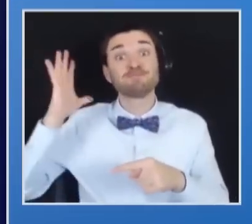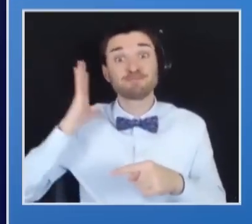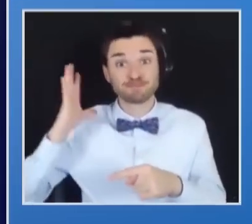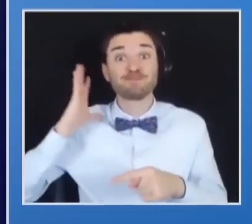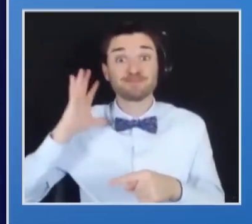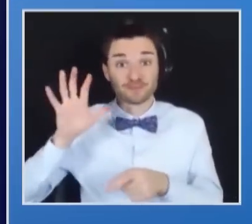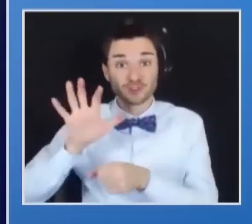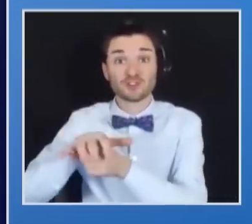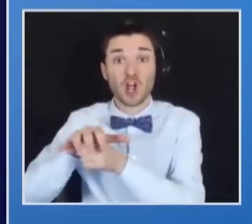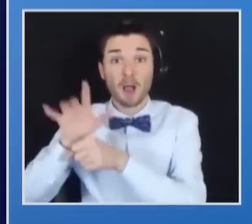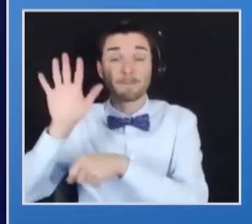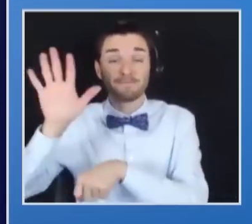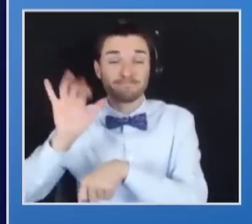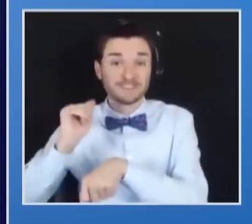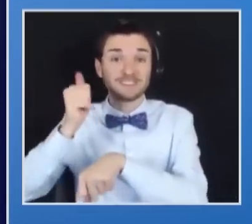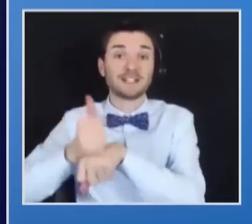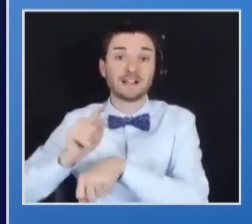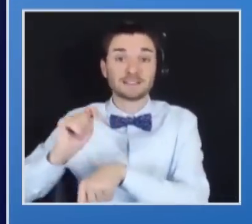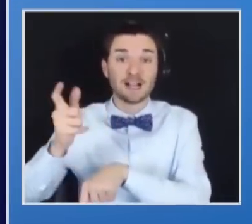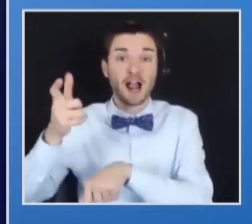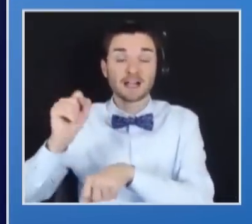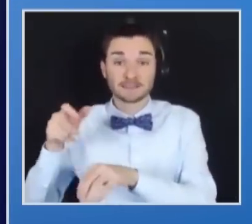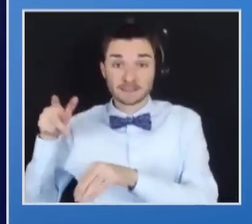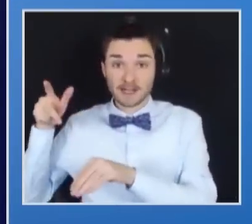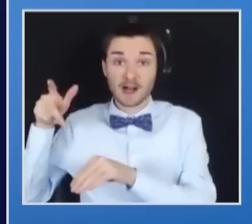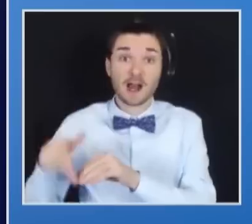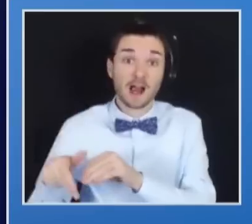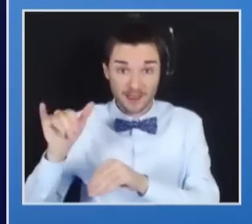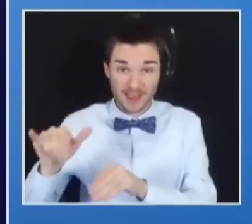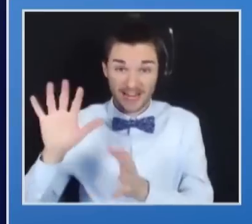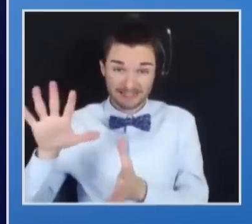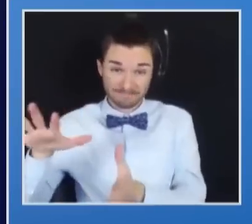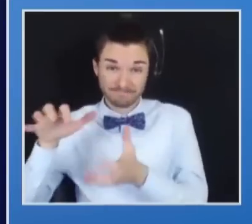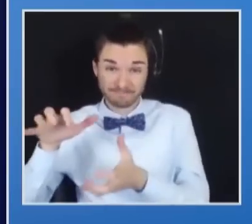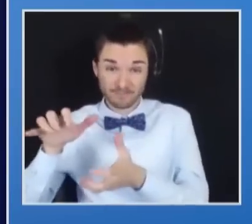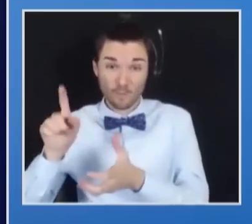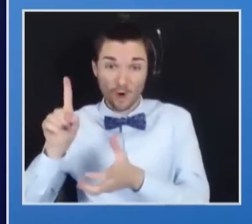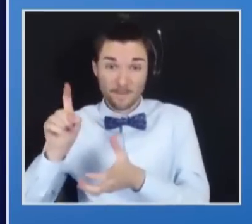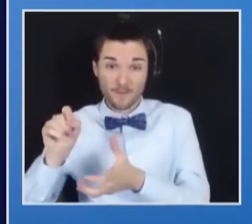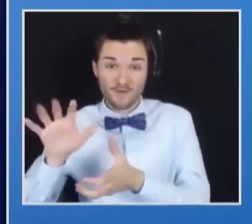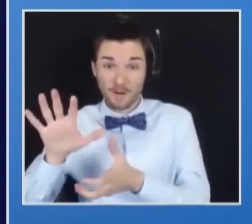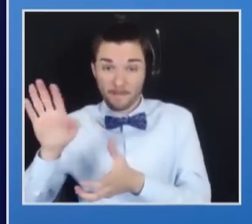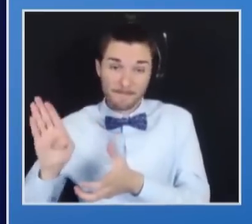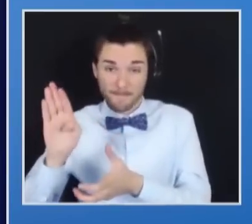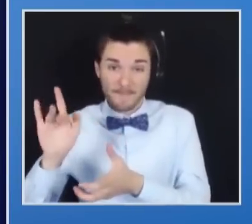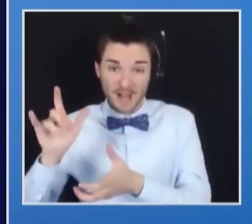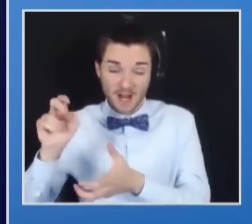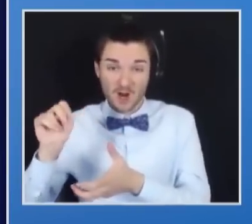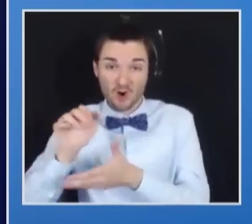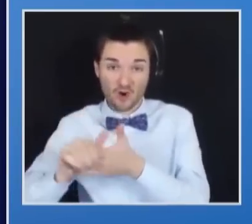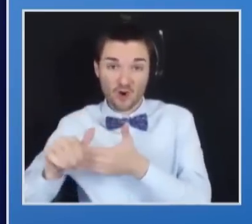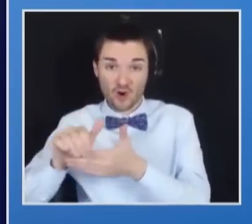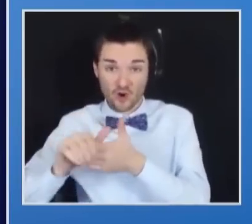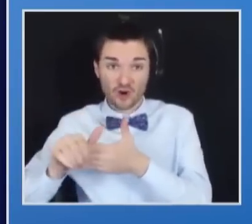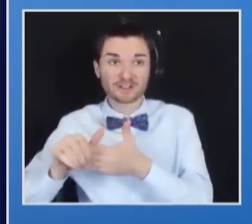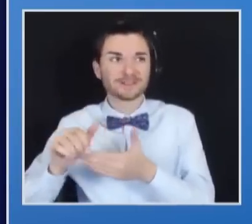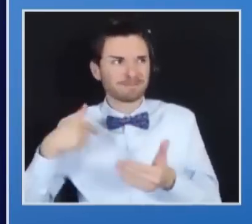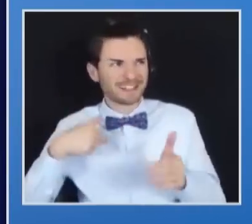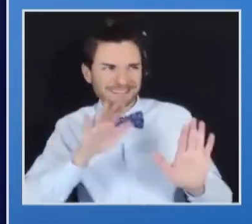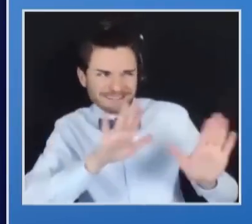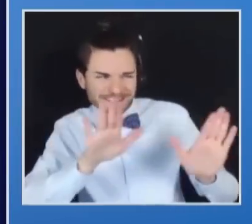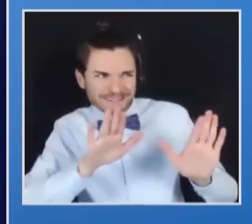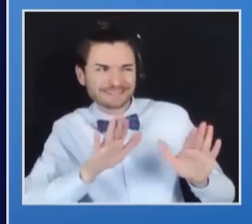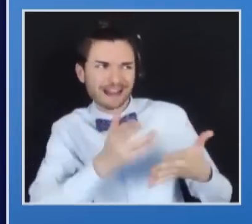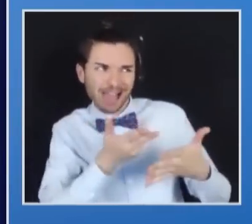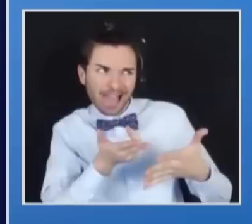in the top 1%. And the money we raise will invest in working people, growing the middle class, and